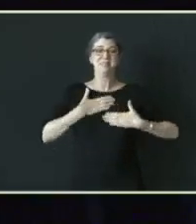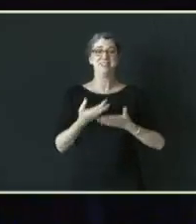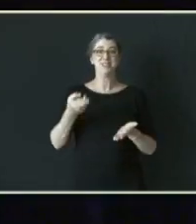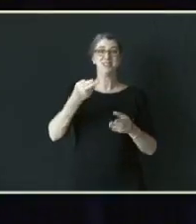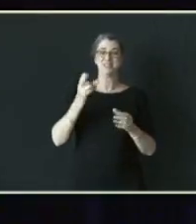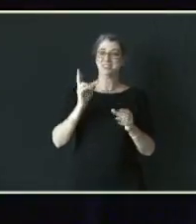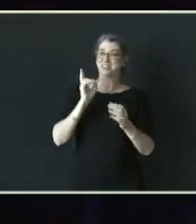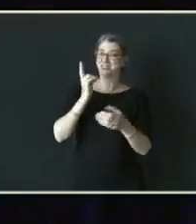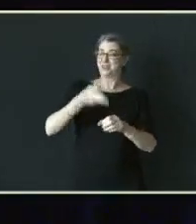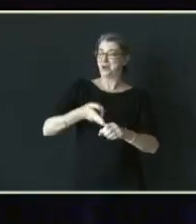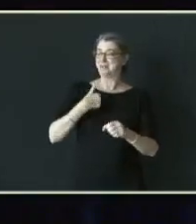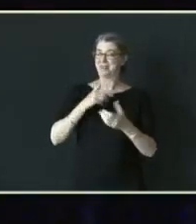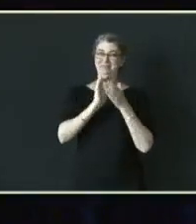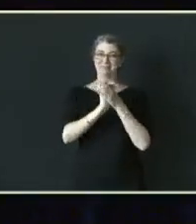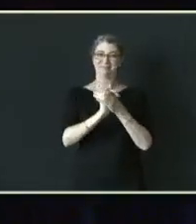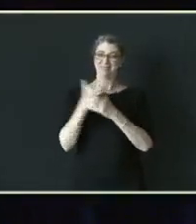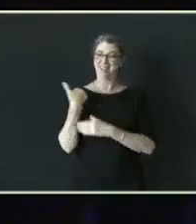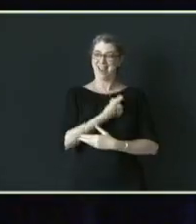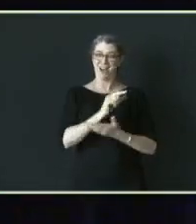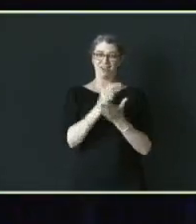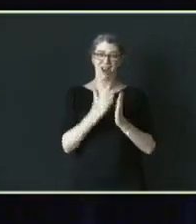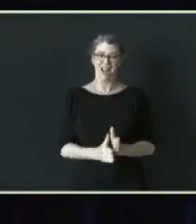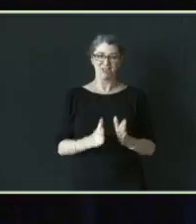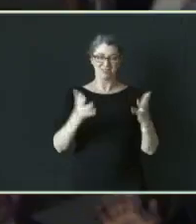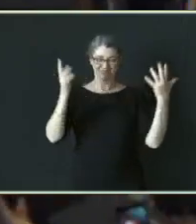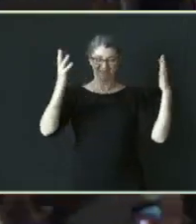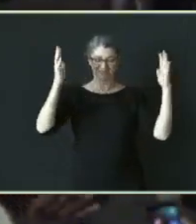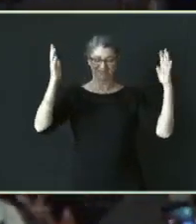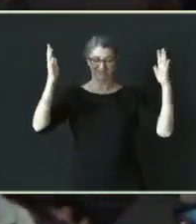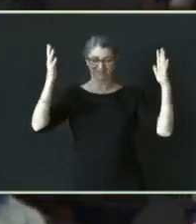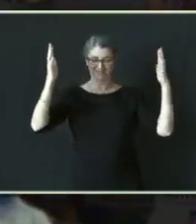in congratulating our graduates.